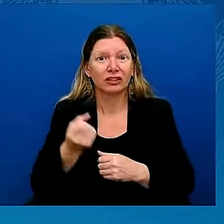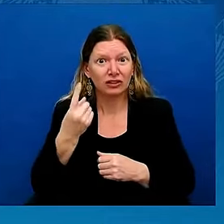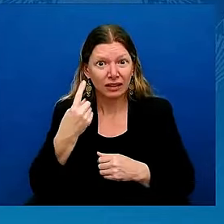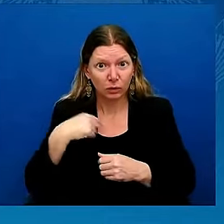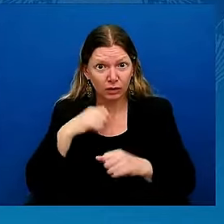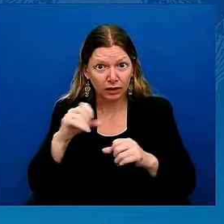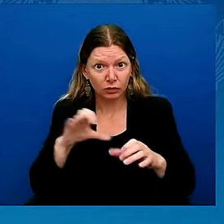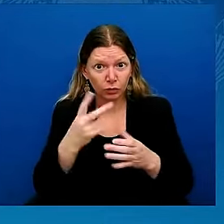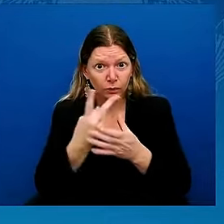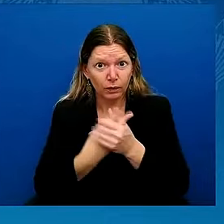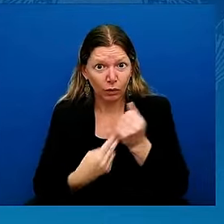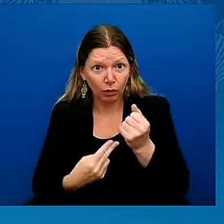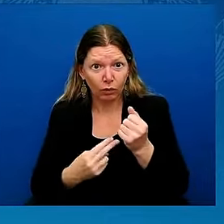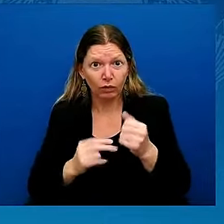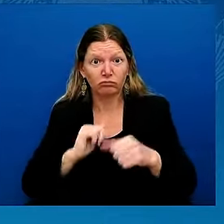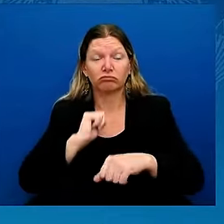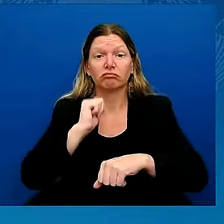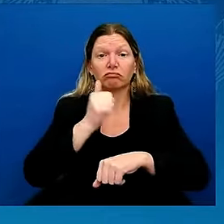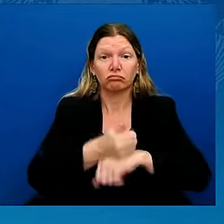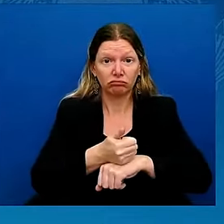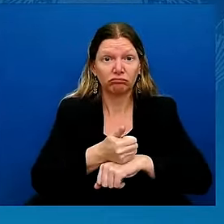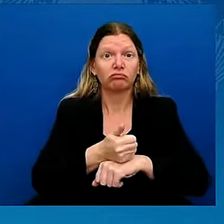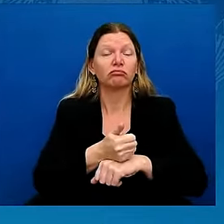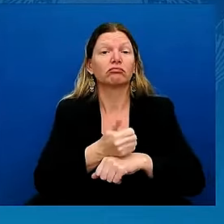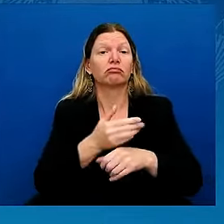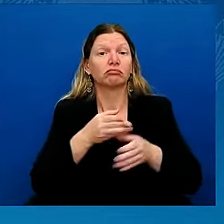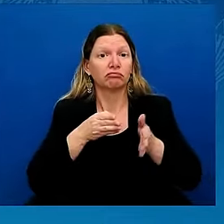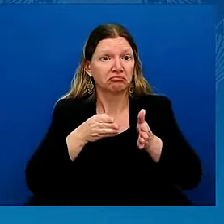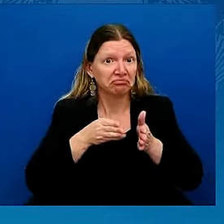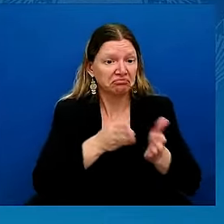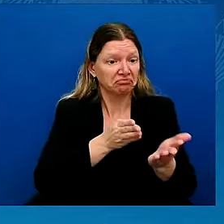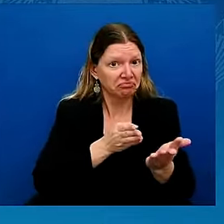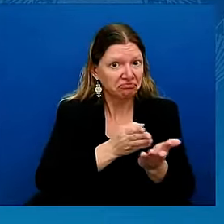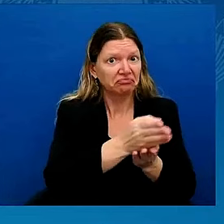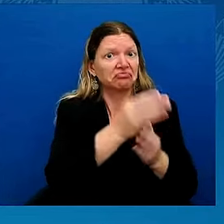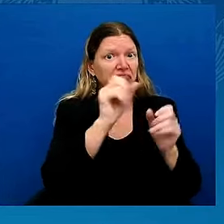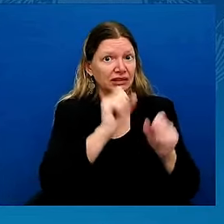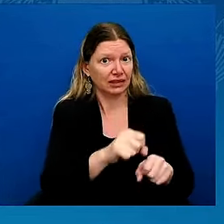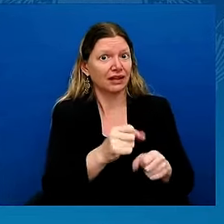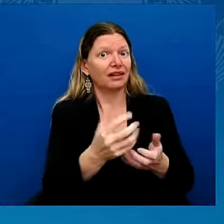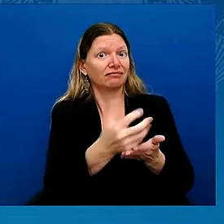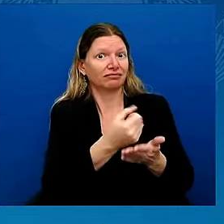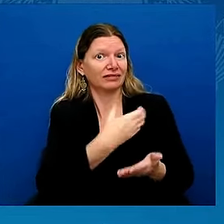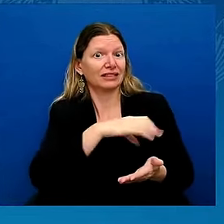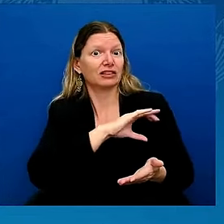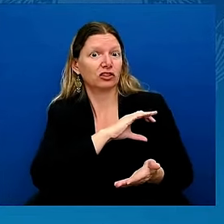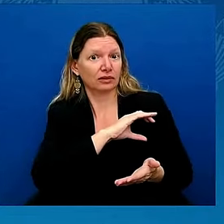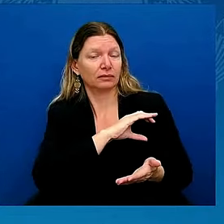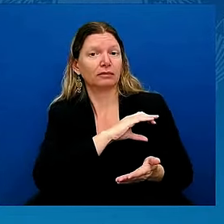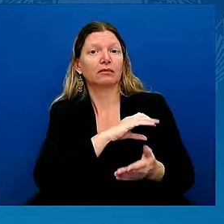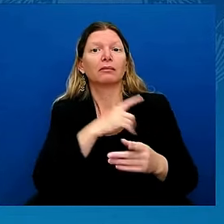to citizenship and ensure our border is secure. We can do both, and we must do both.